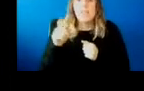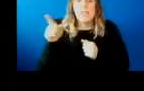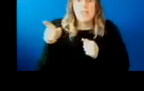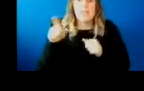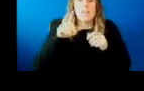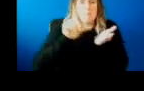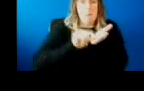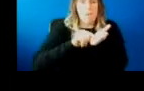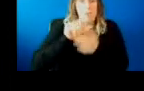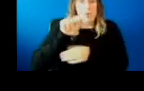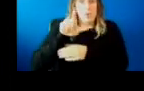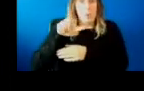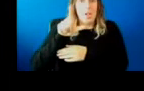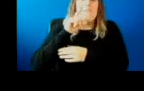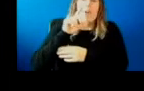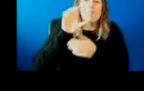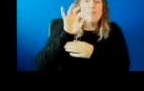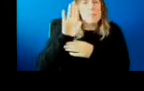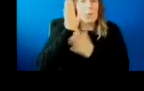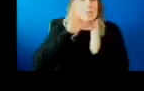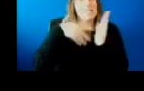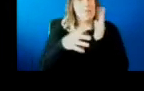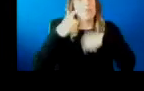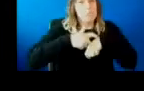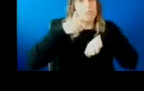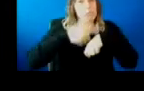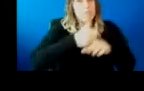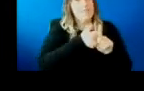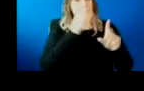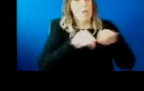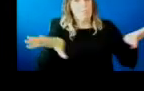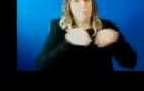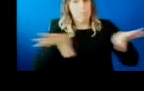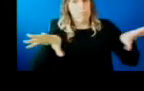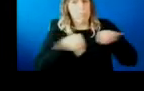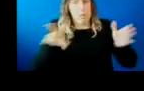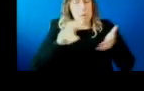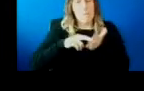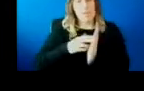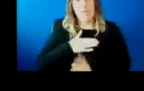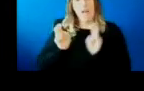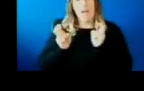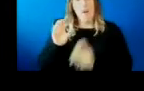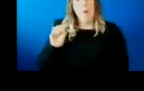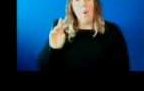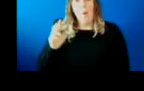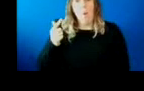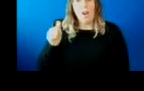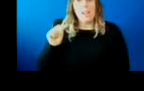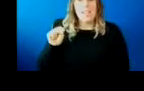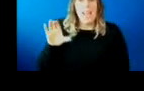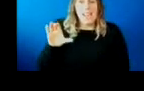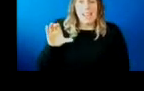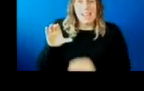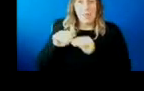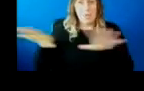on Facebook to schedule Facebook and Instagram decrease your organic reach? No,